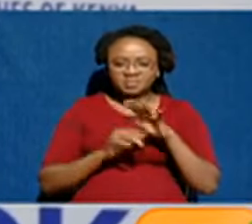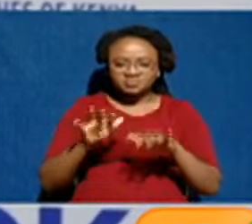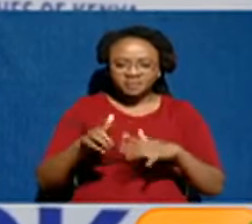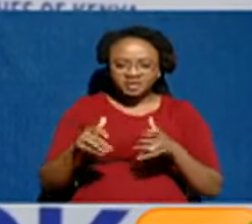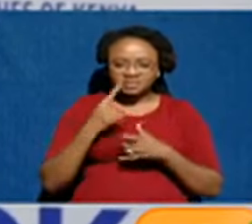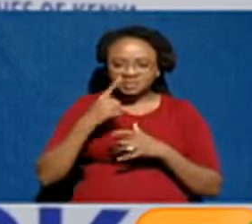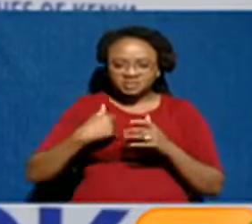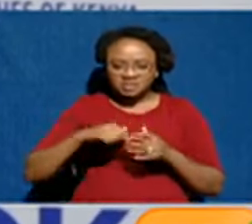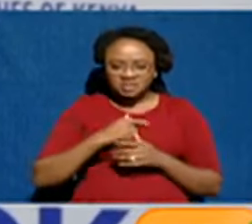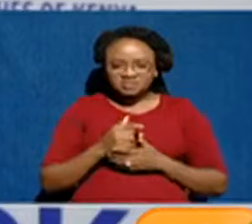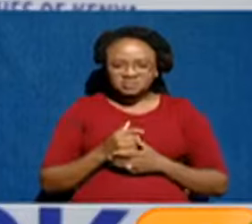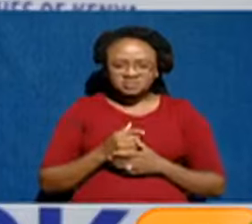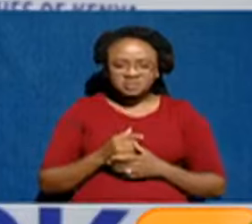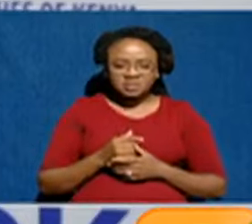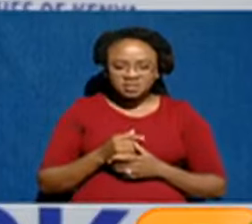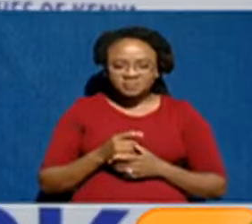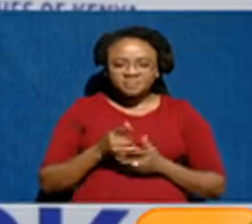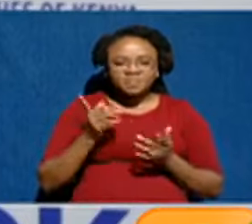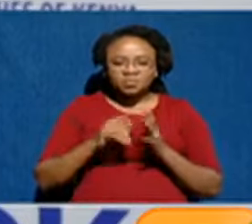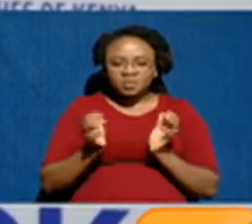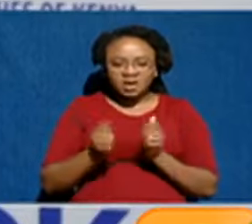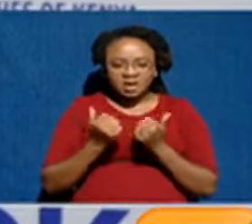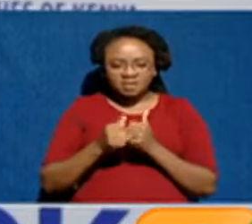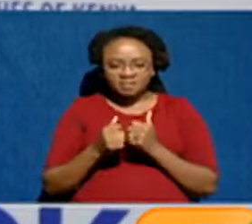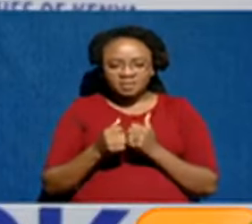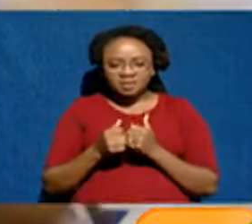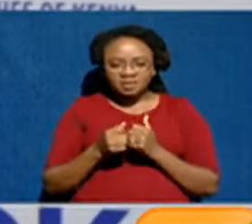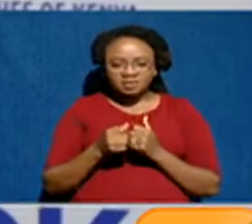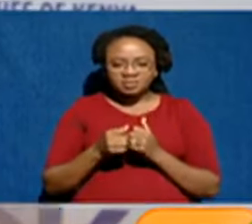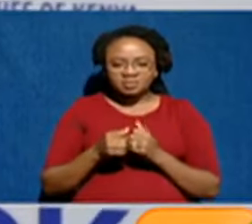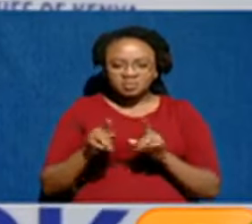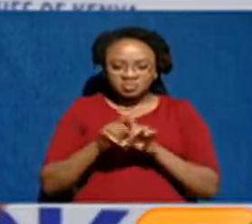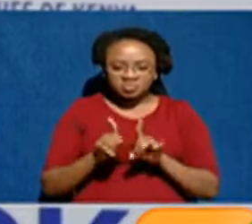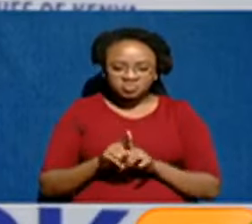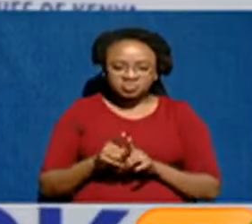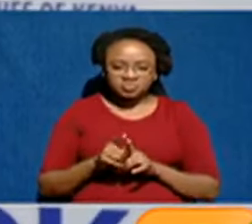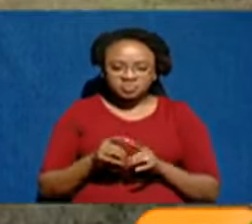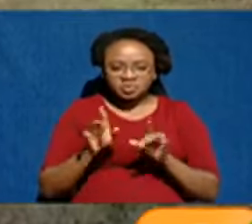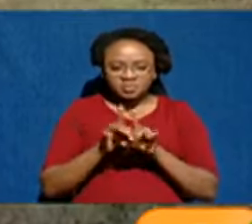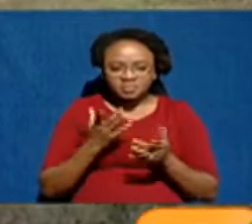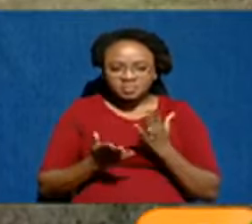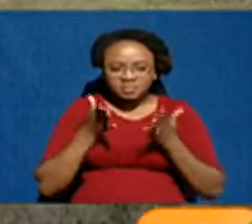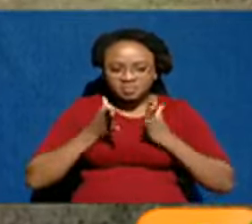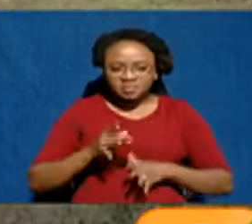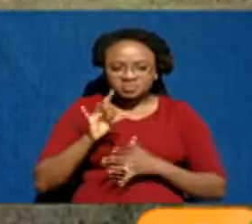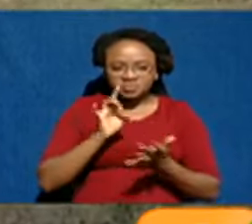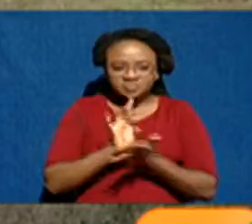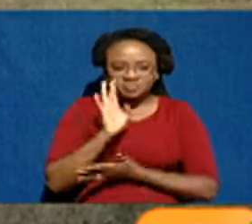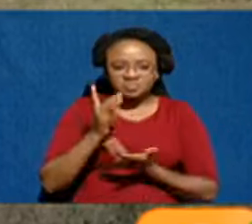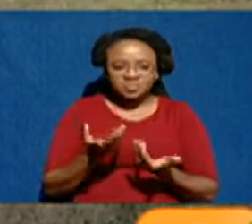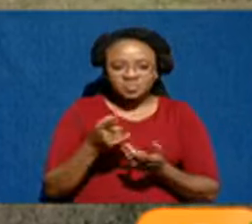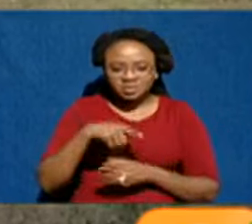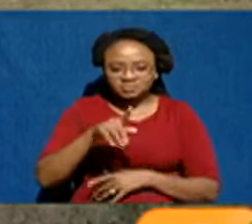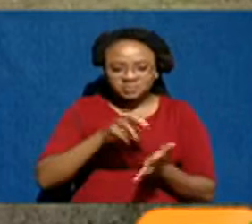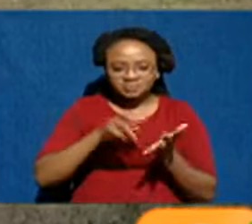The Minister of Agriculture would have come and told us this is what happens, and either so-and-so has been sacked or himself is stepped down. Under the